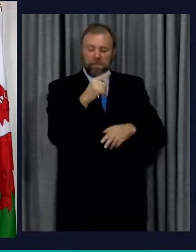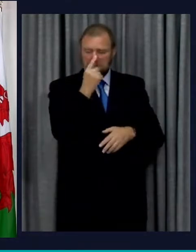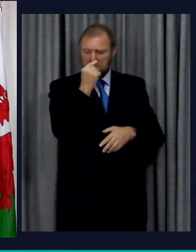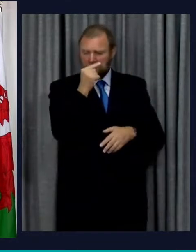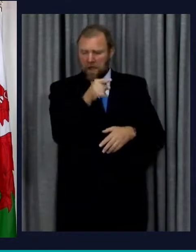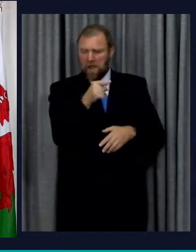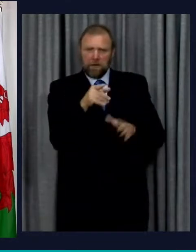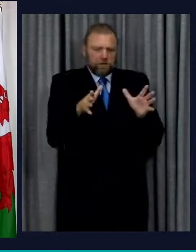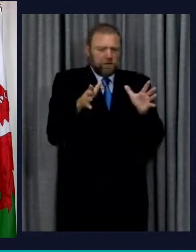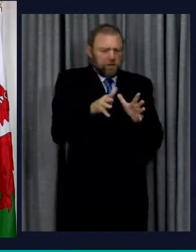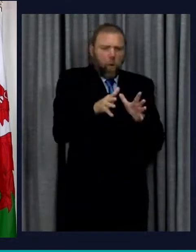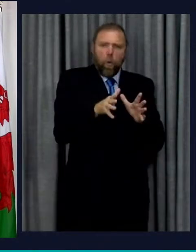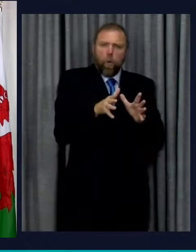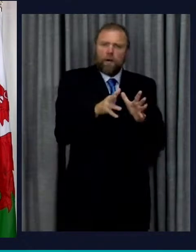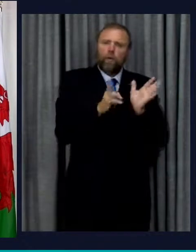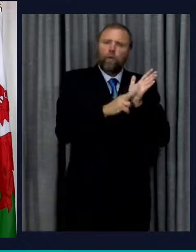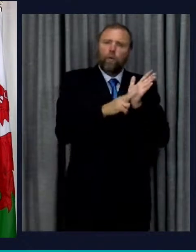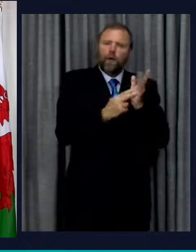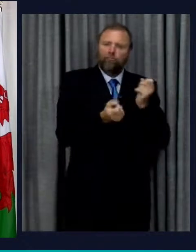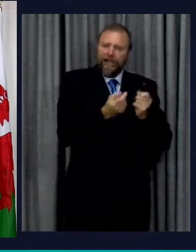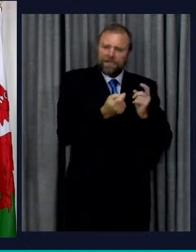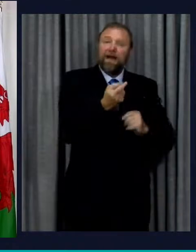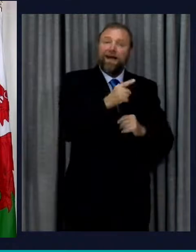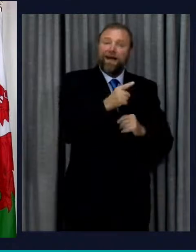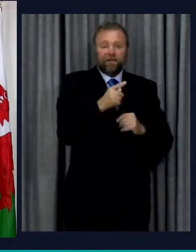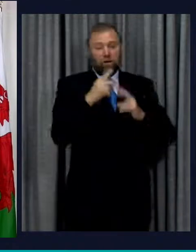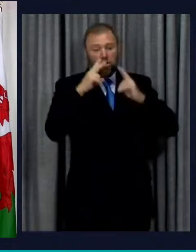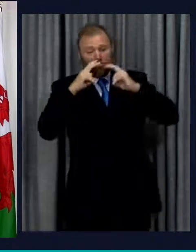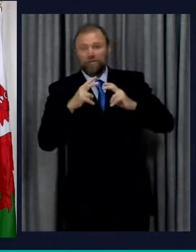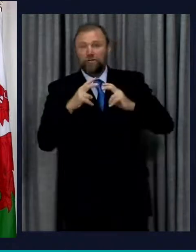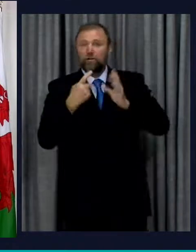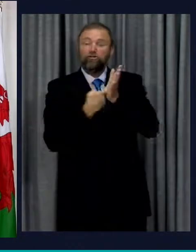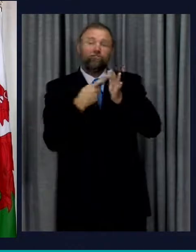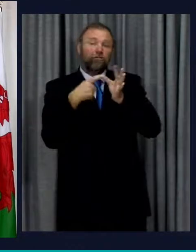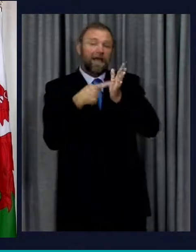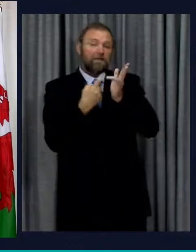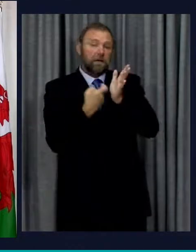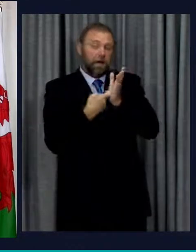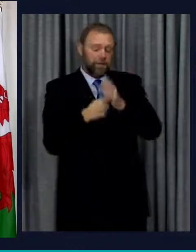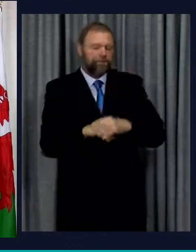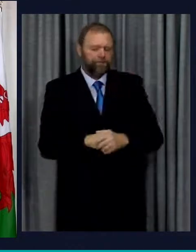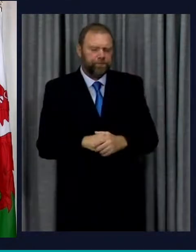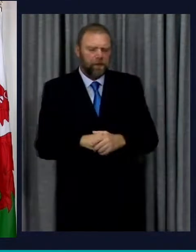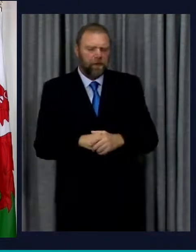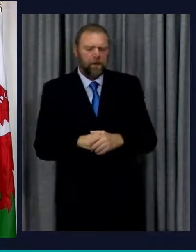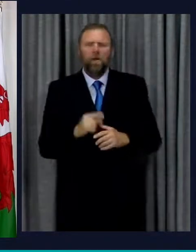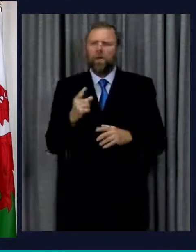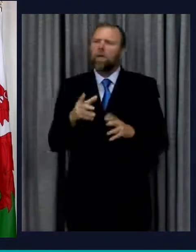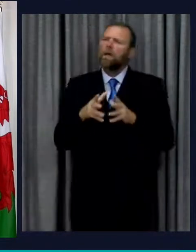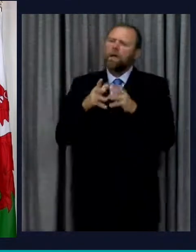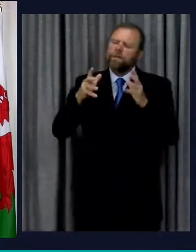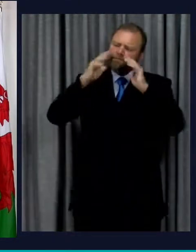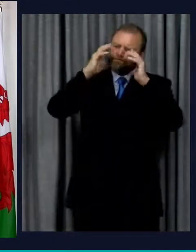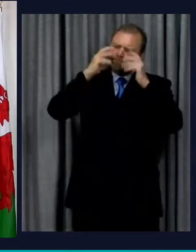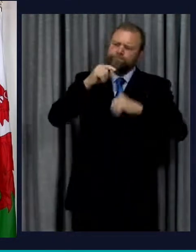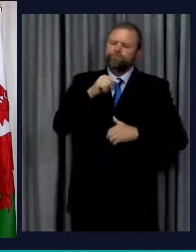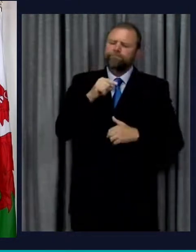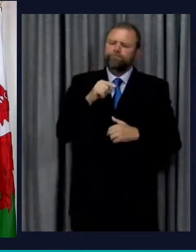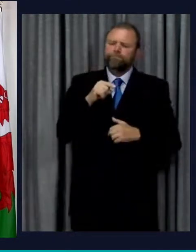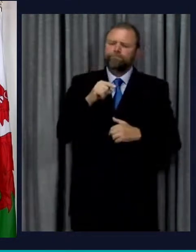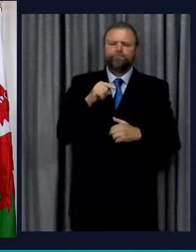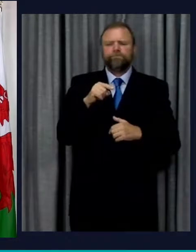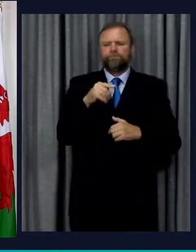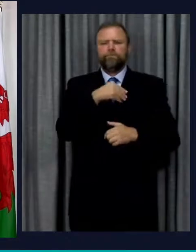research reactor. Because as you know, when I was a health minister, one of our big concerns about Brexit and here we are now was actually